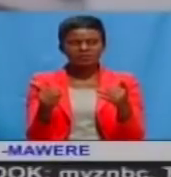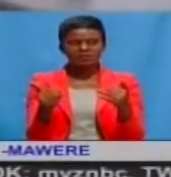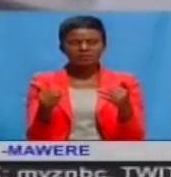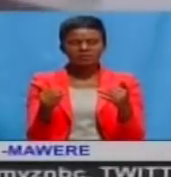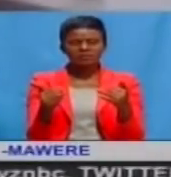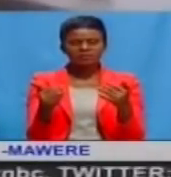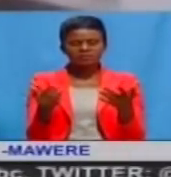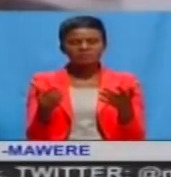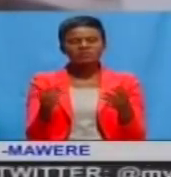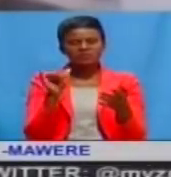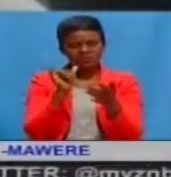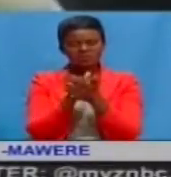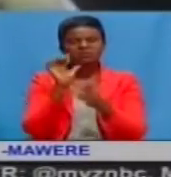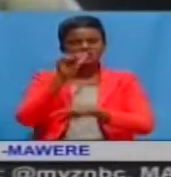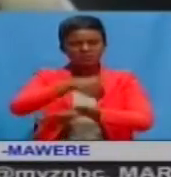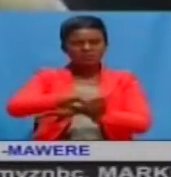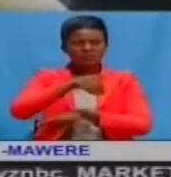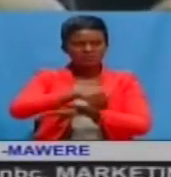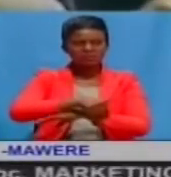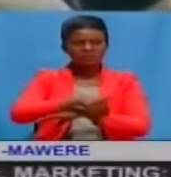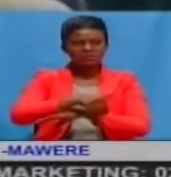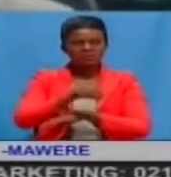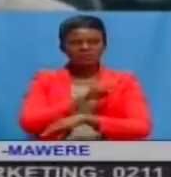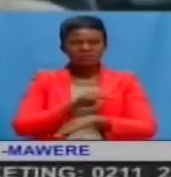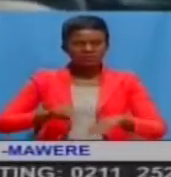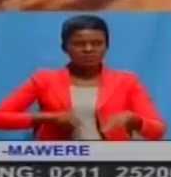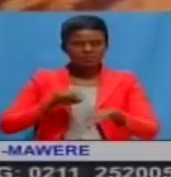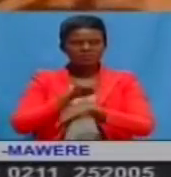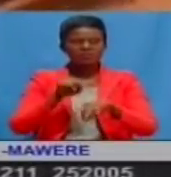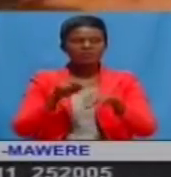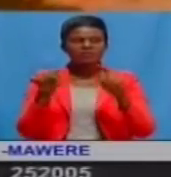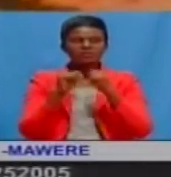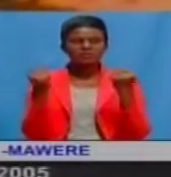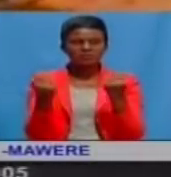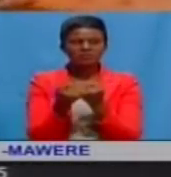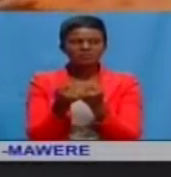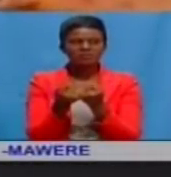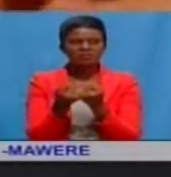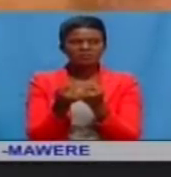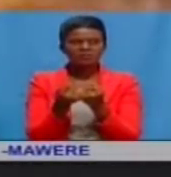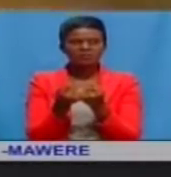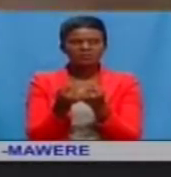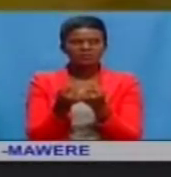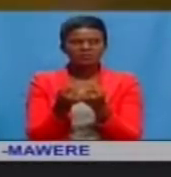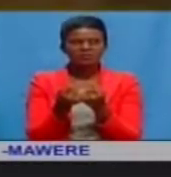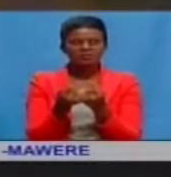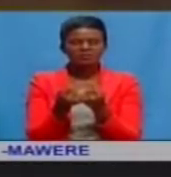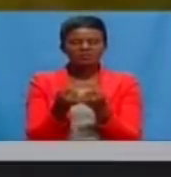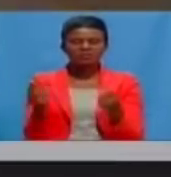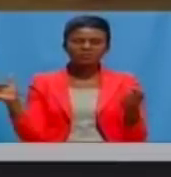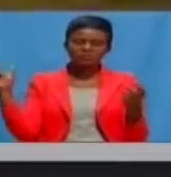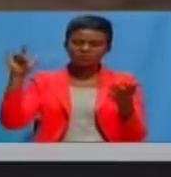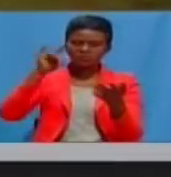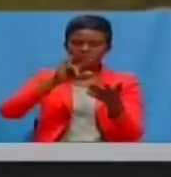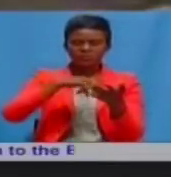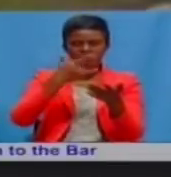that fateful evening. The members of the national team killed in the crash were buried in what became known as Heroes Acre,